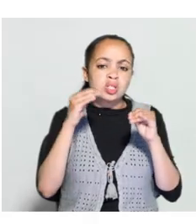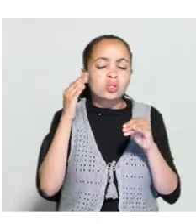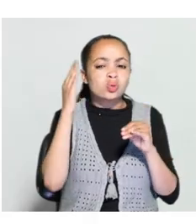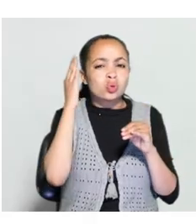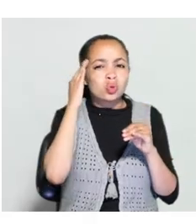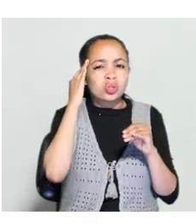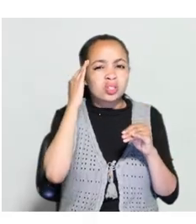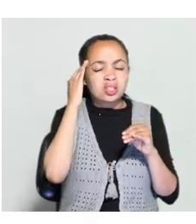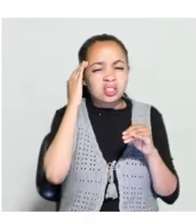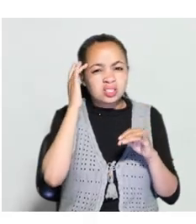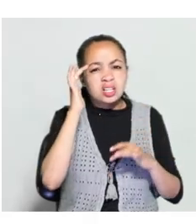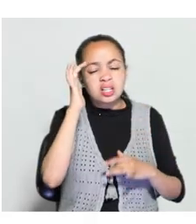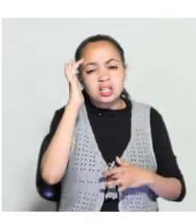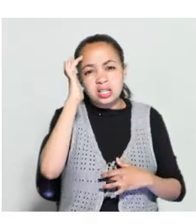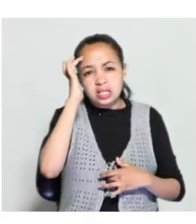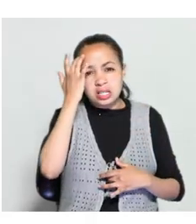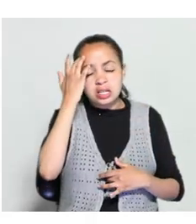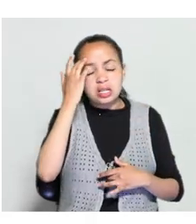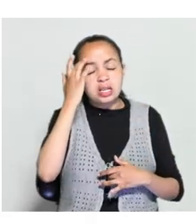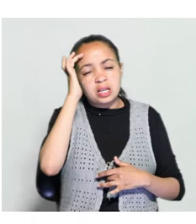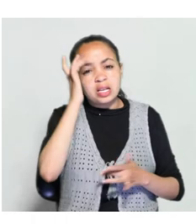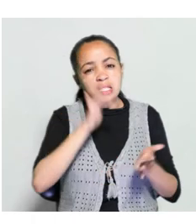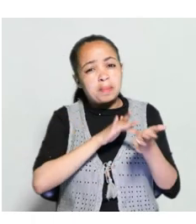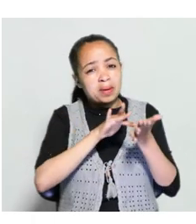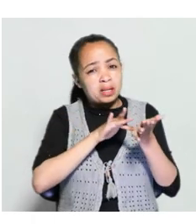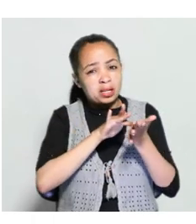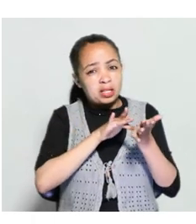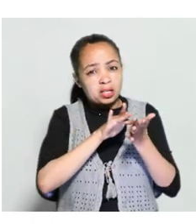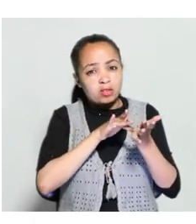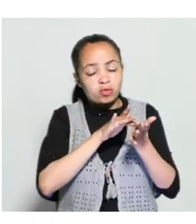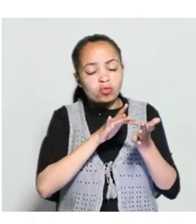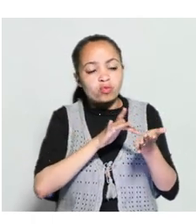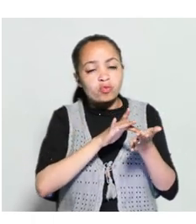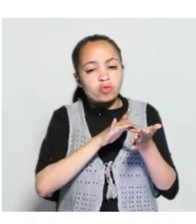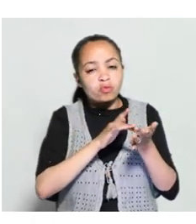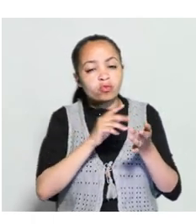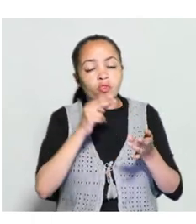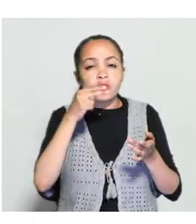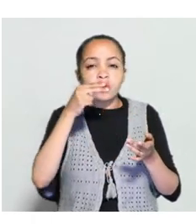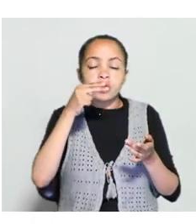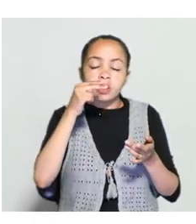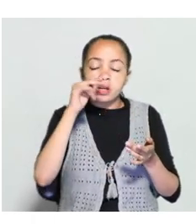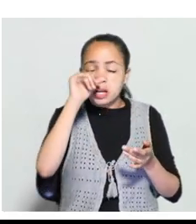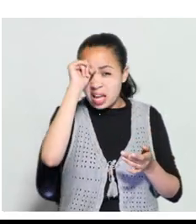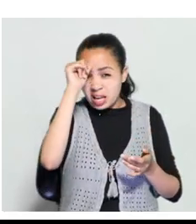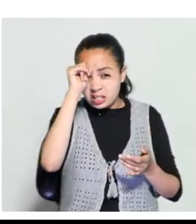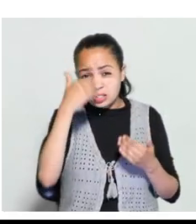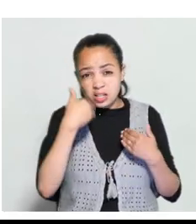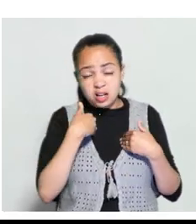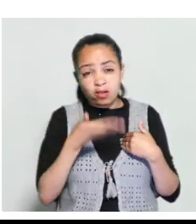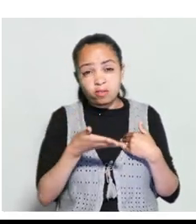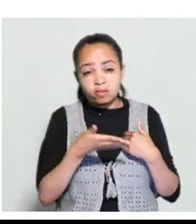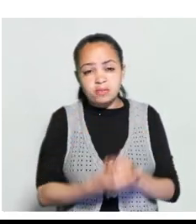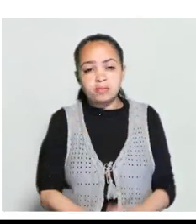you think that there is a drug or vaccine developed in treatment of AIDS?